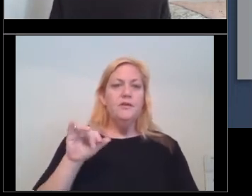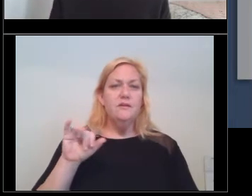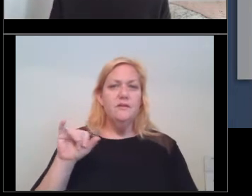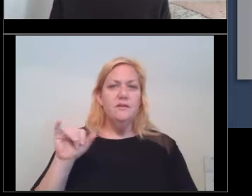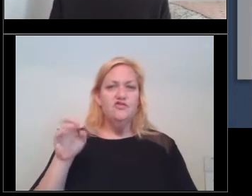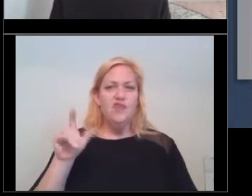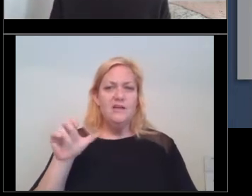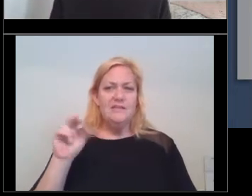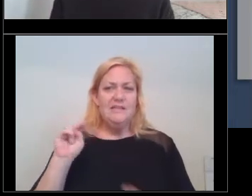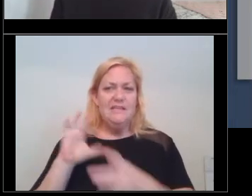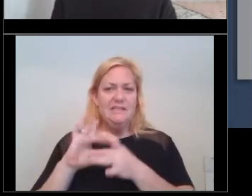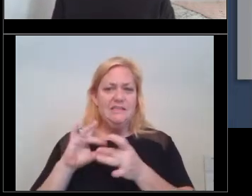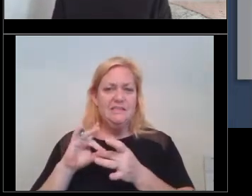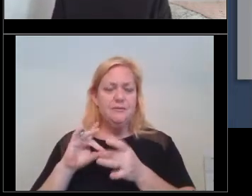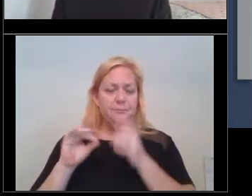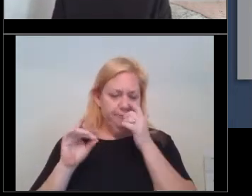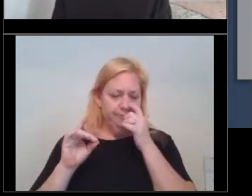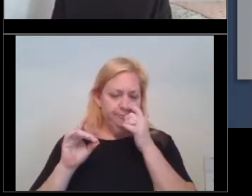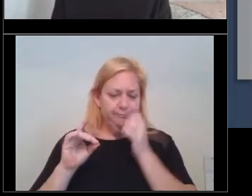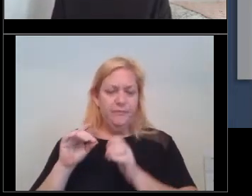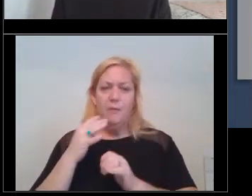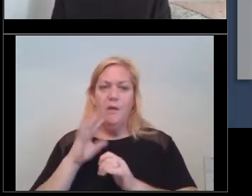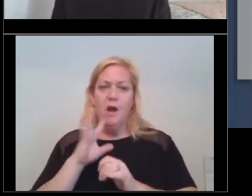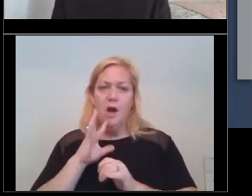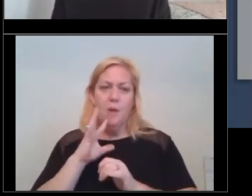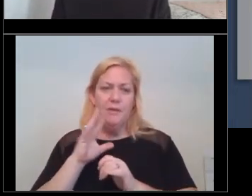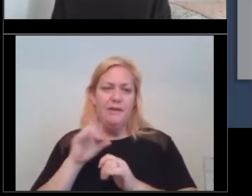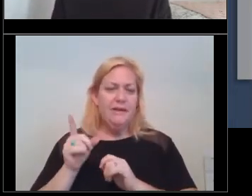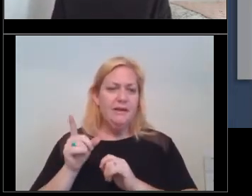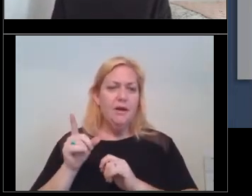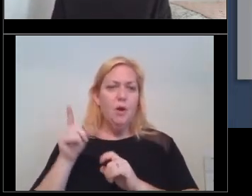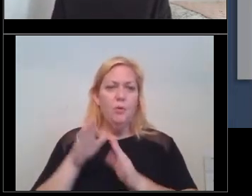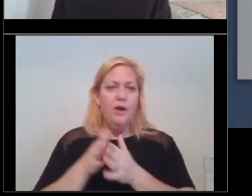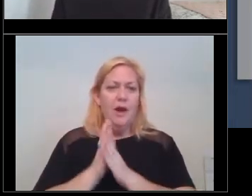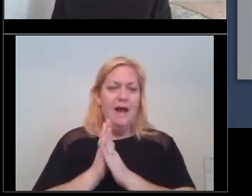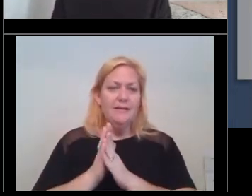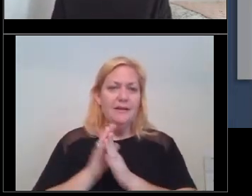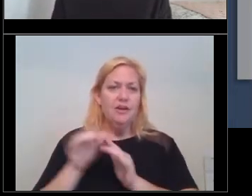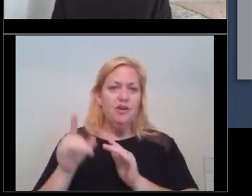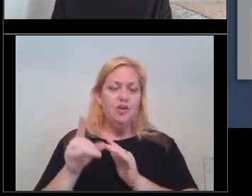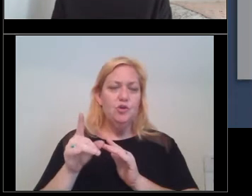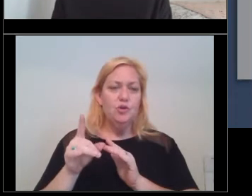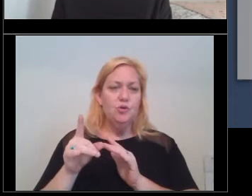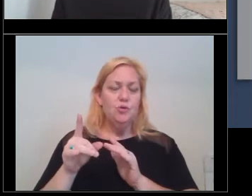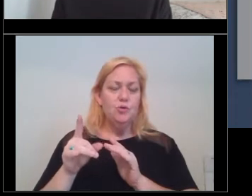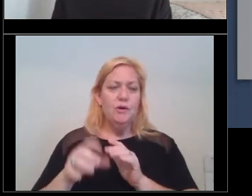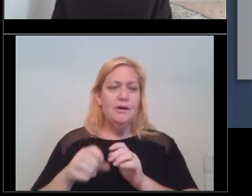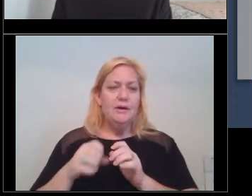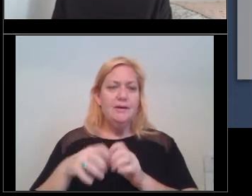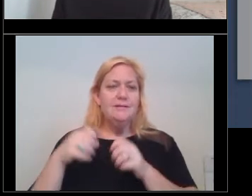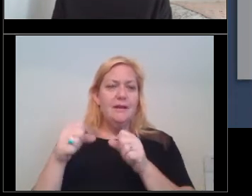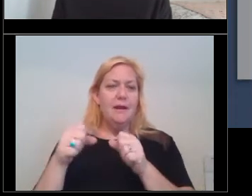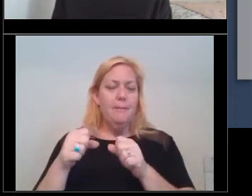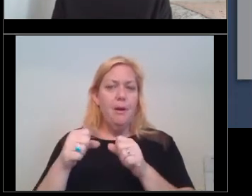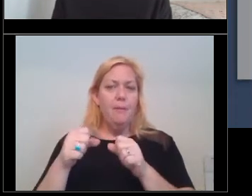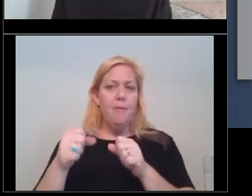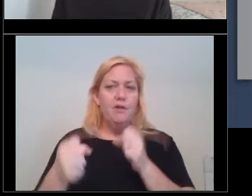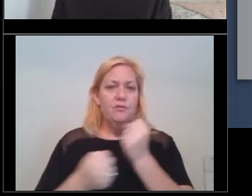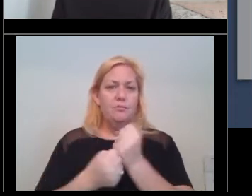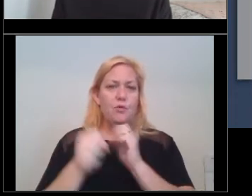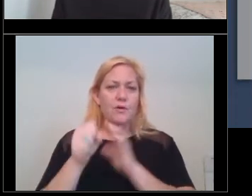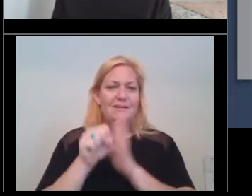fruitful. We acknowledge the need for district collaboration, but we are deeply asking that you also step up and support to the state level. This is not a